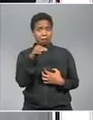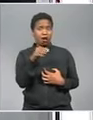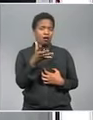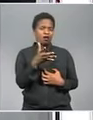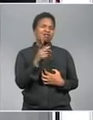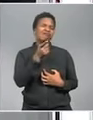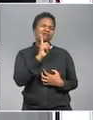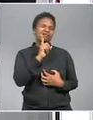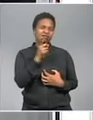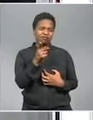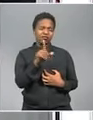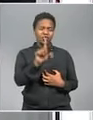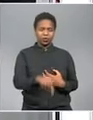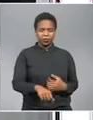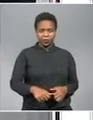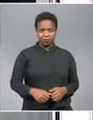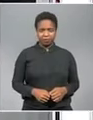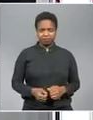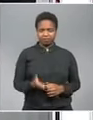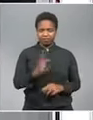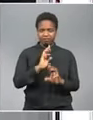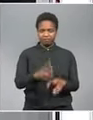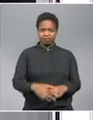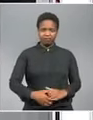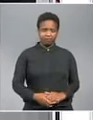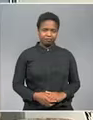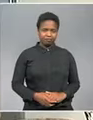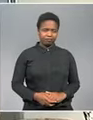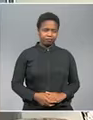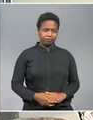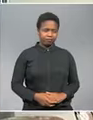and it's also dirt cheap. Sandy McCowan has the story.